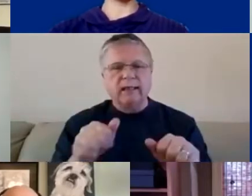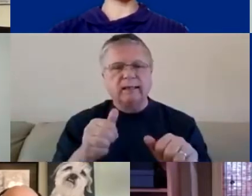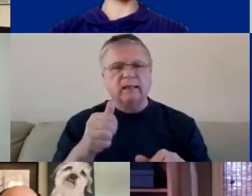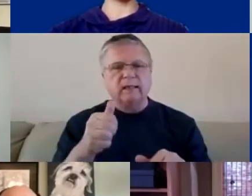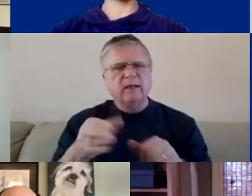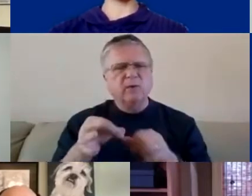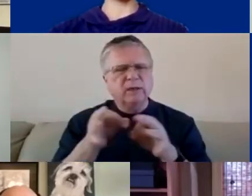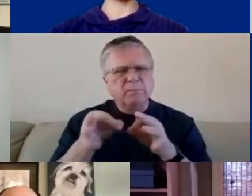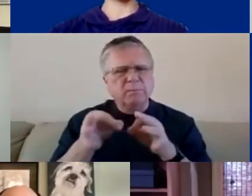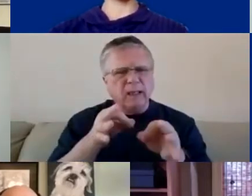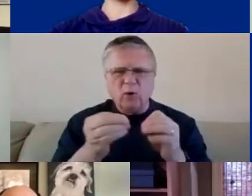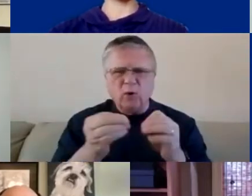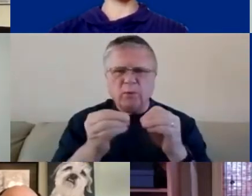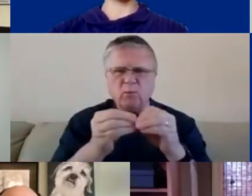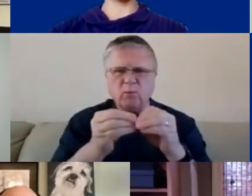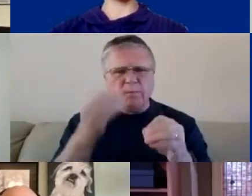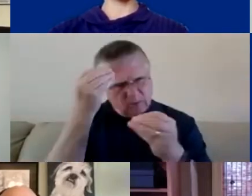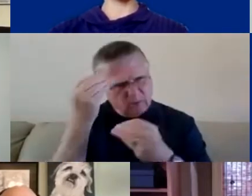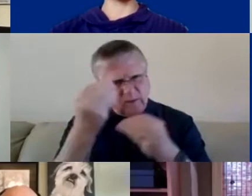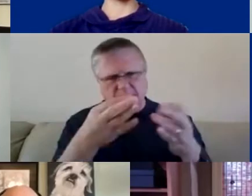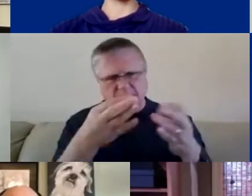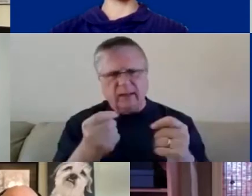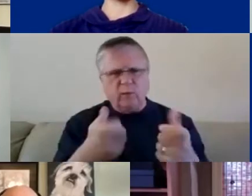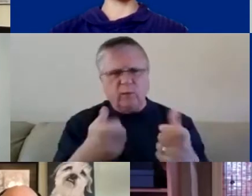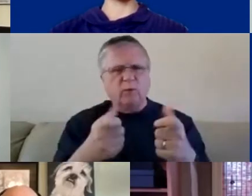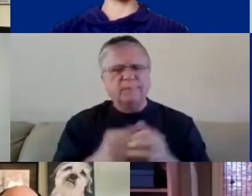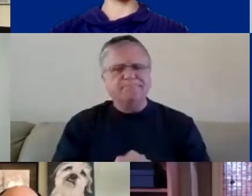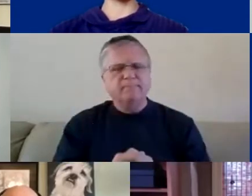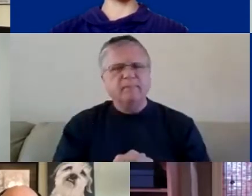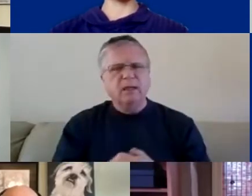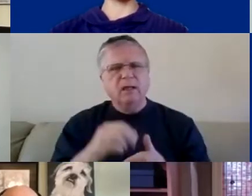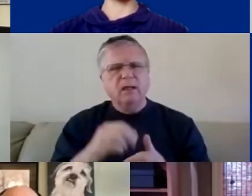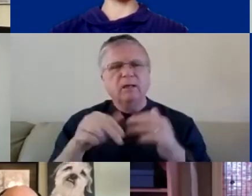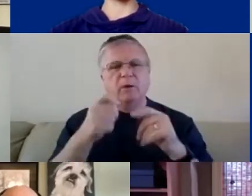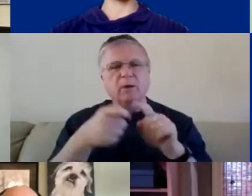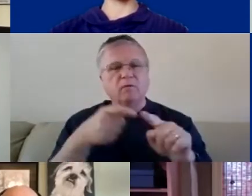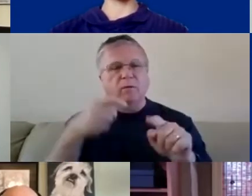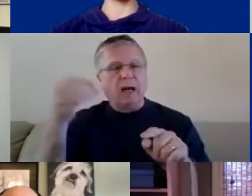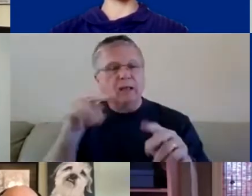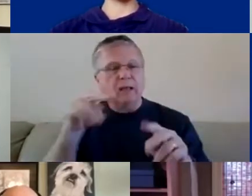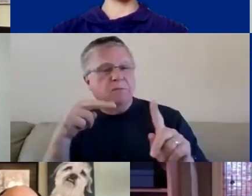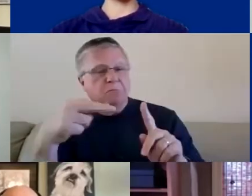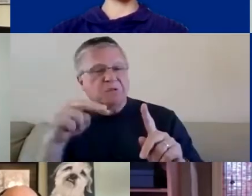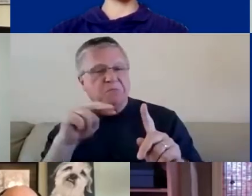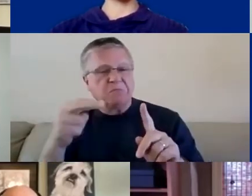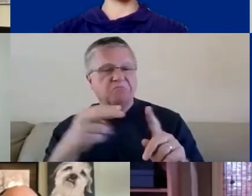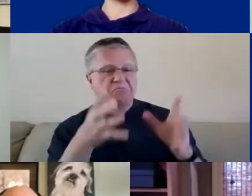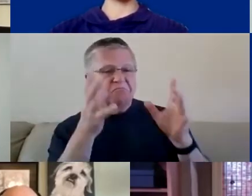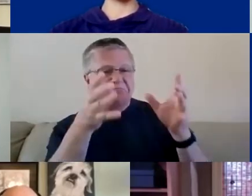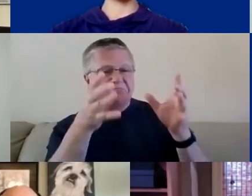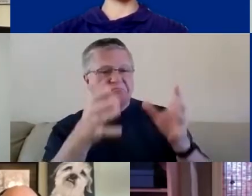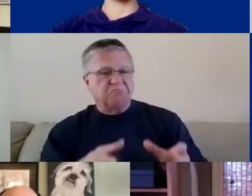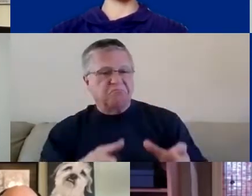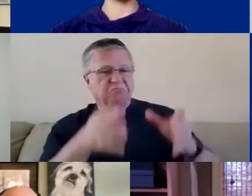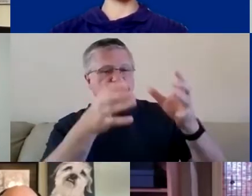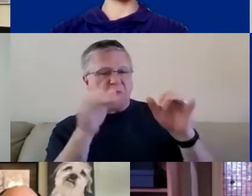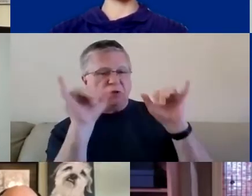but just to get that off the table immediately, the building from an exterior perspective will remain as is.